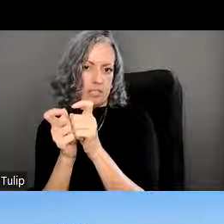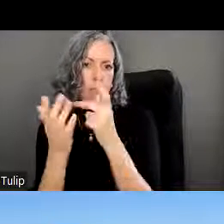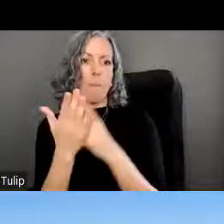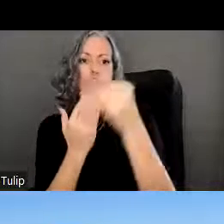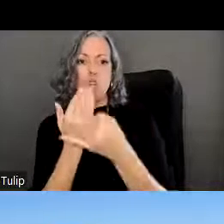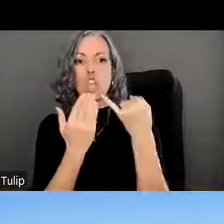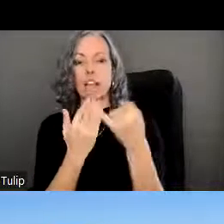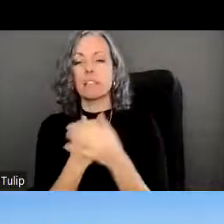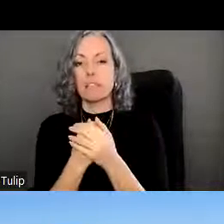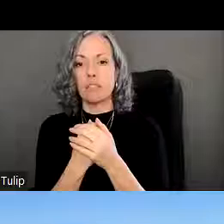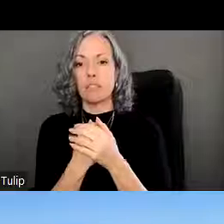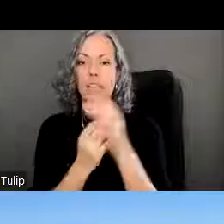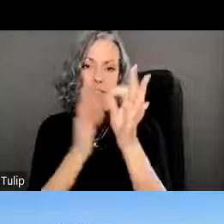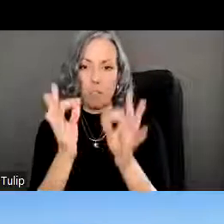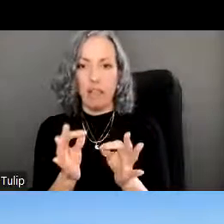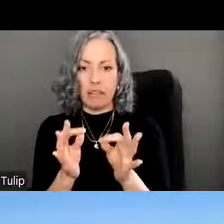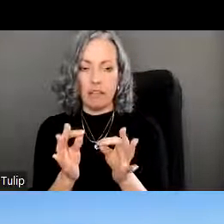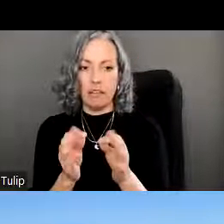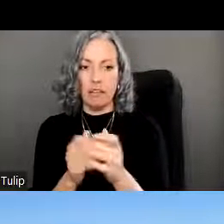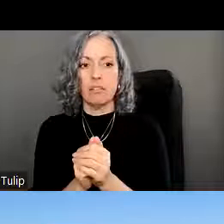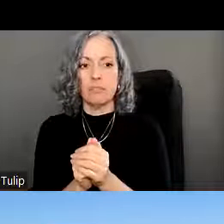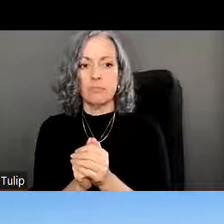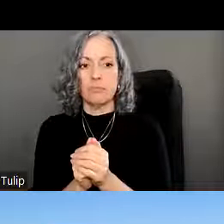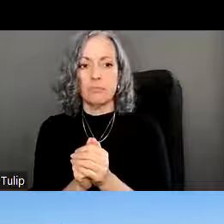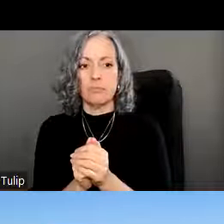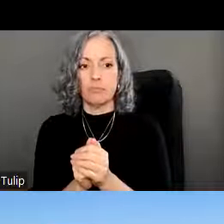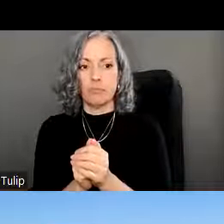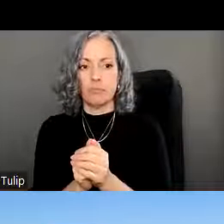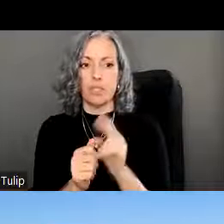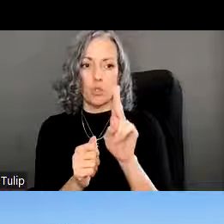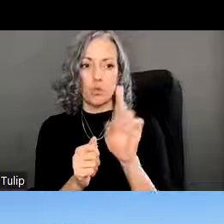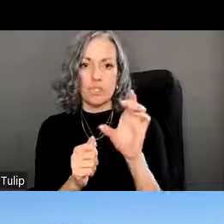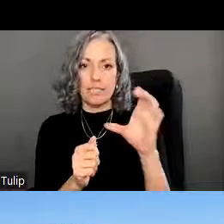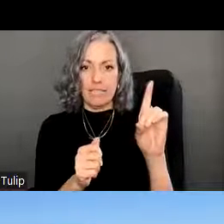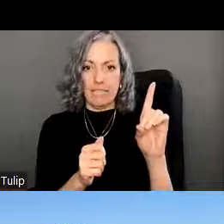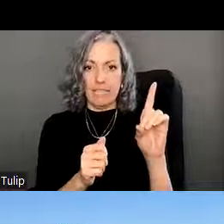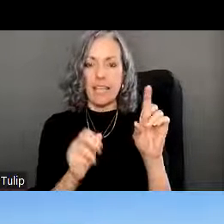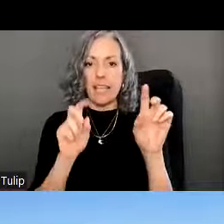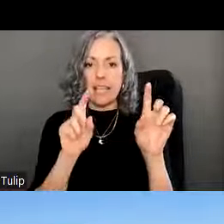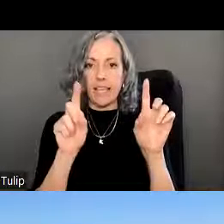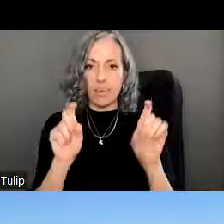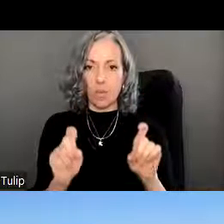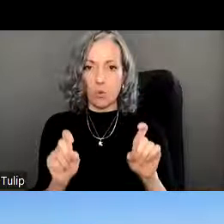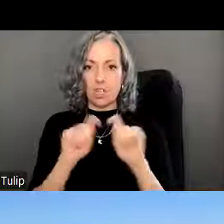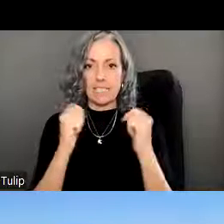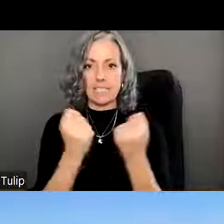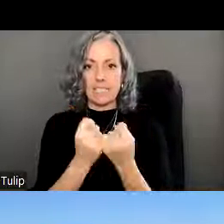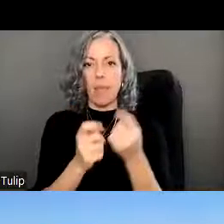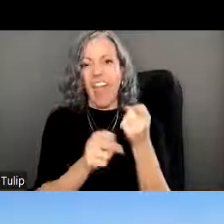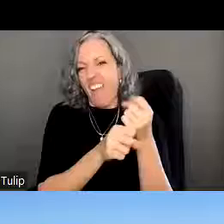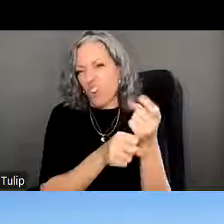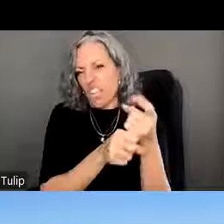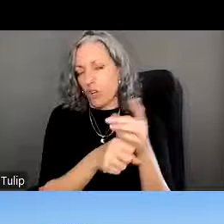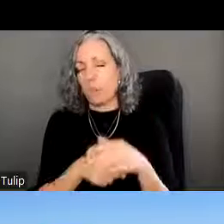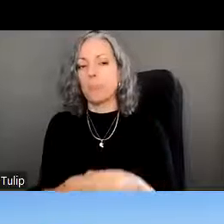project description that's done by the UCD evaluation team for the staff every single year.